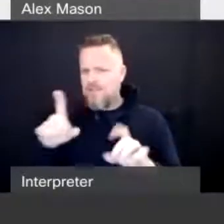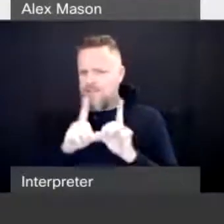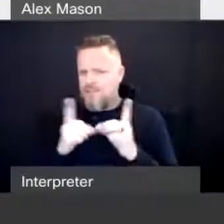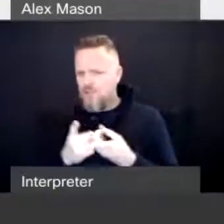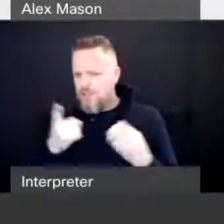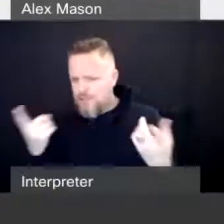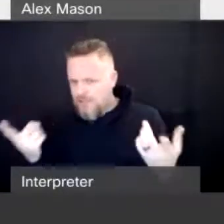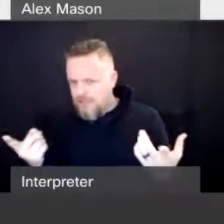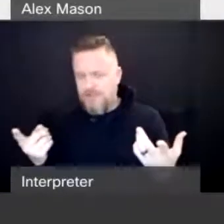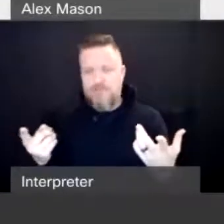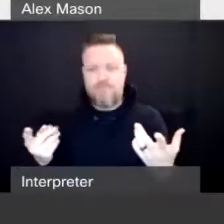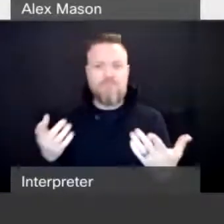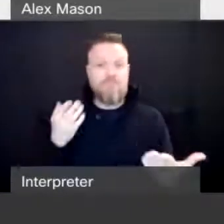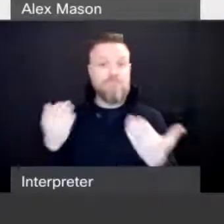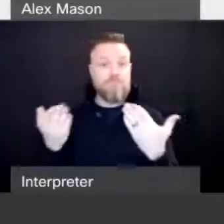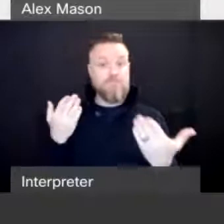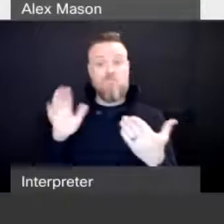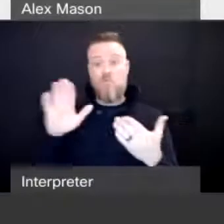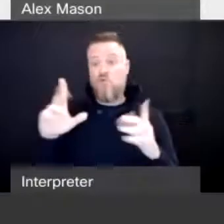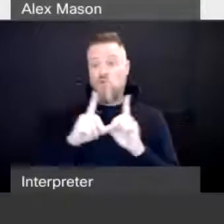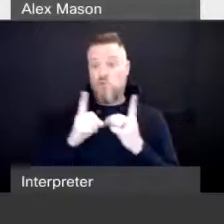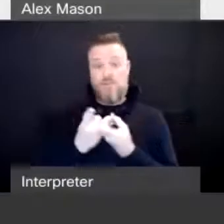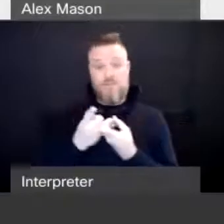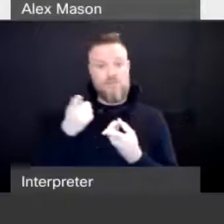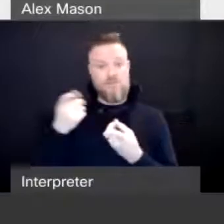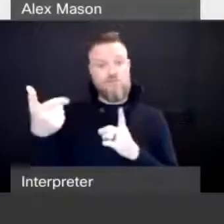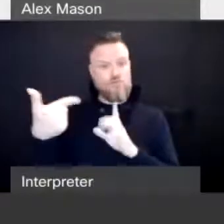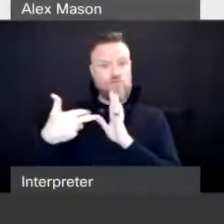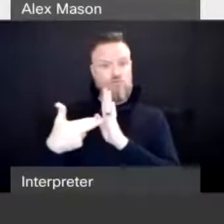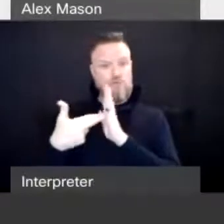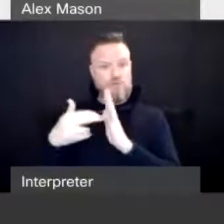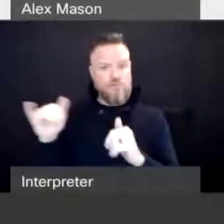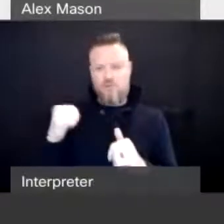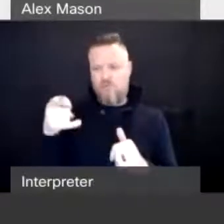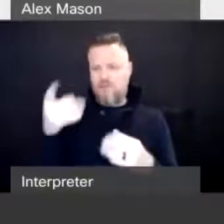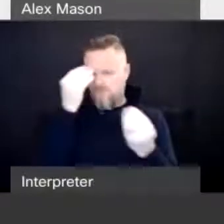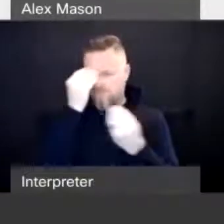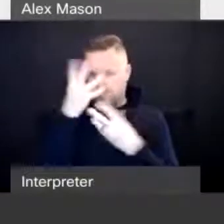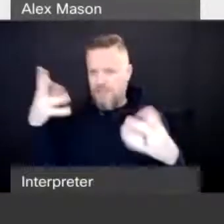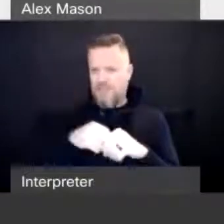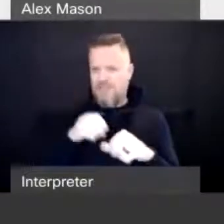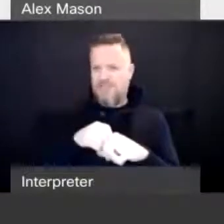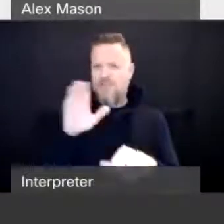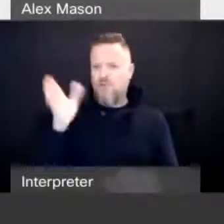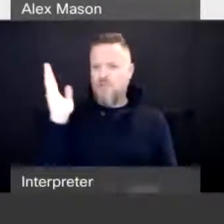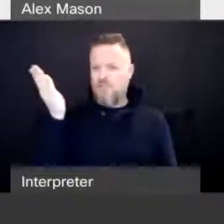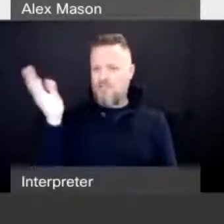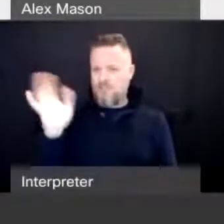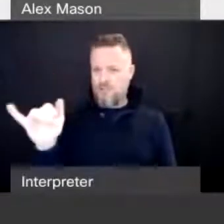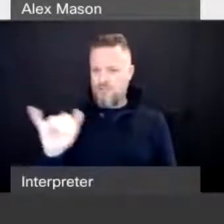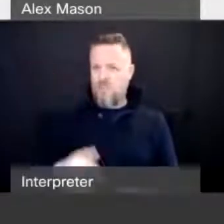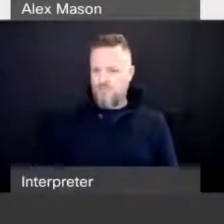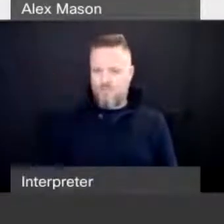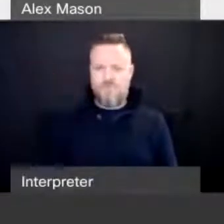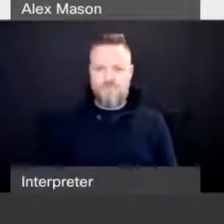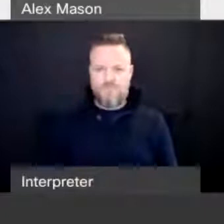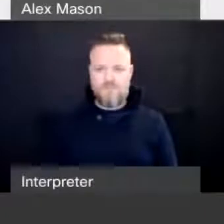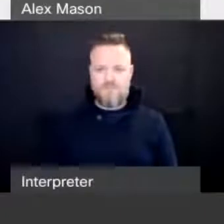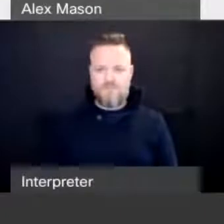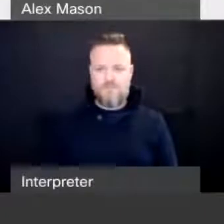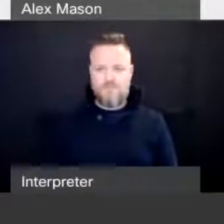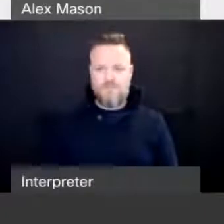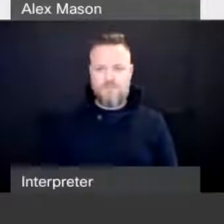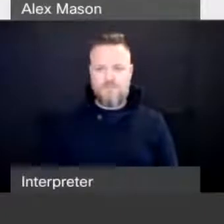again, maybe some of your districts that you represent as well. So there is that information in your testimony. Thank